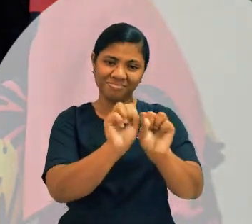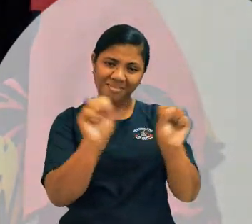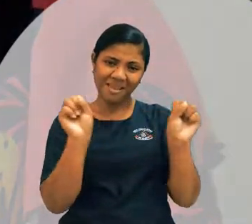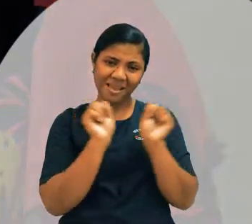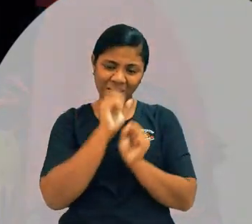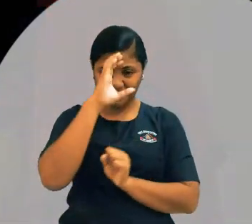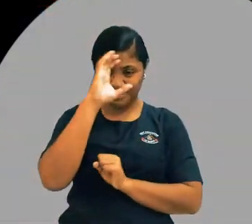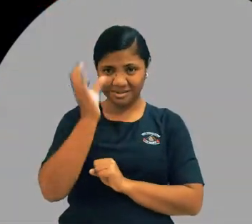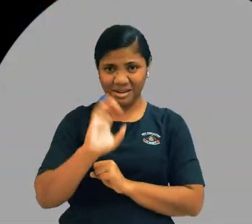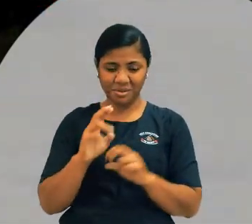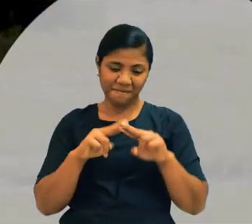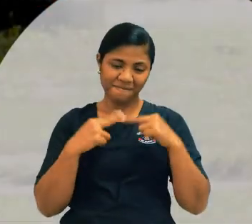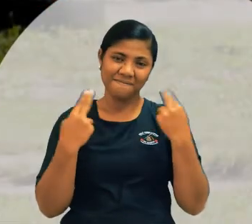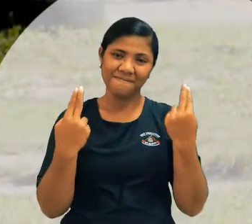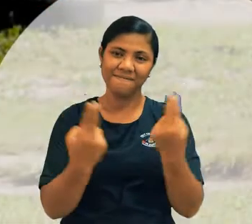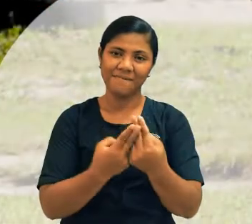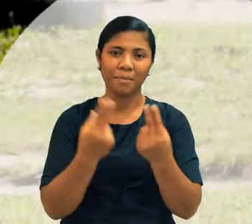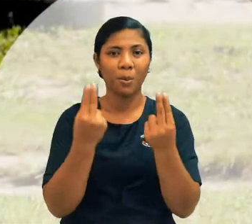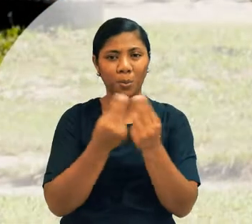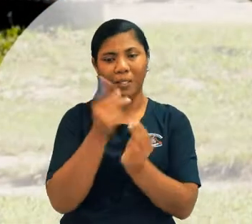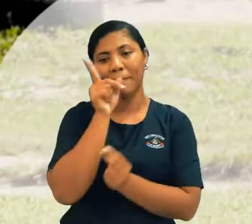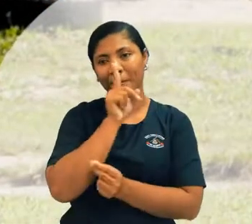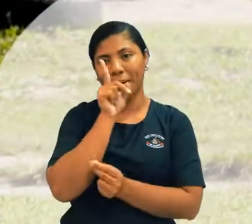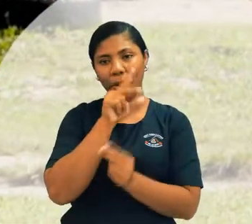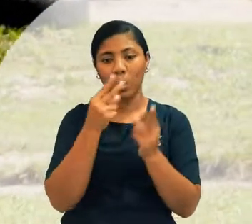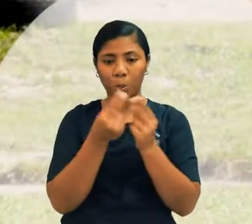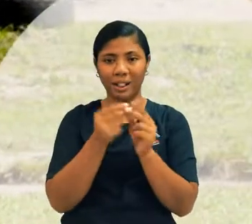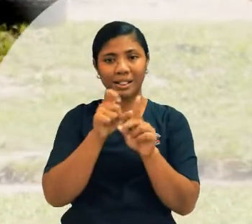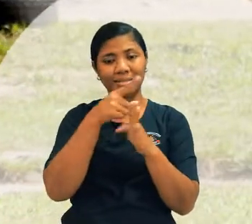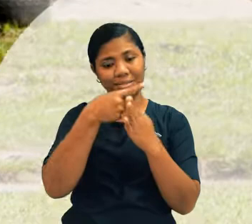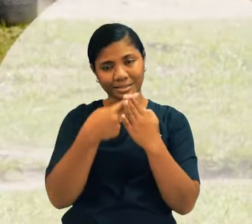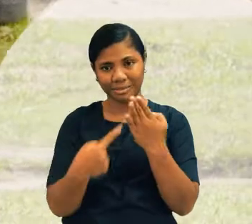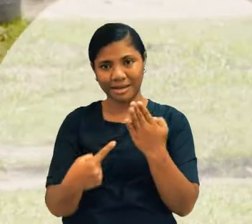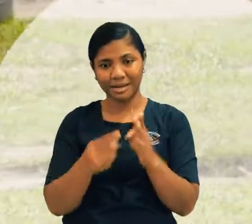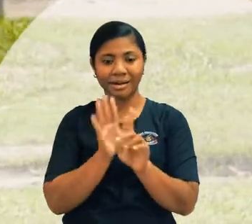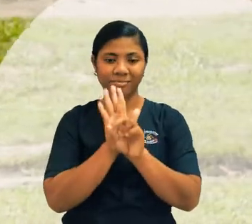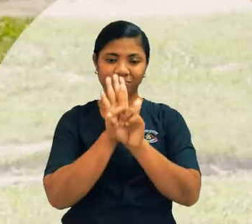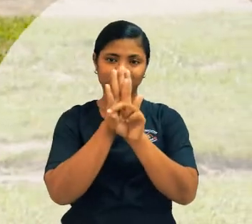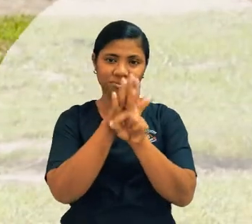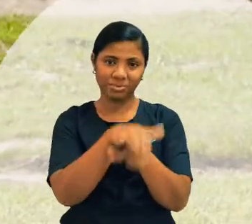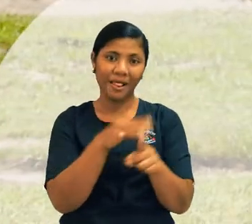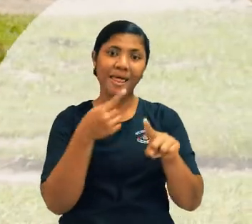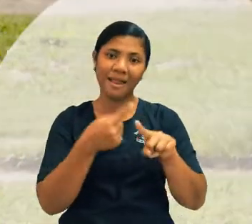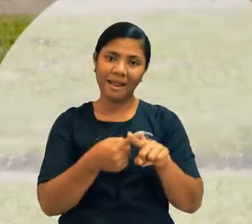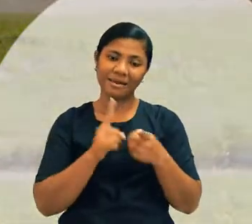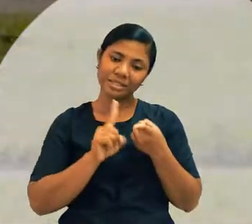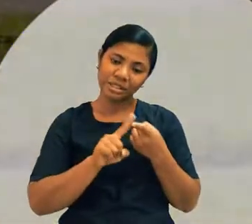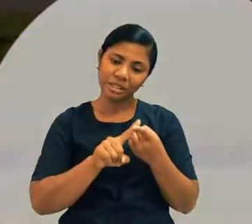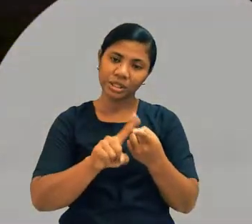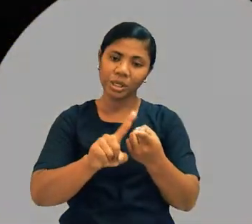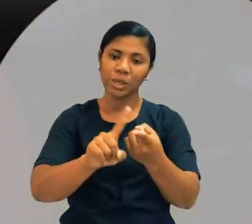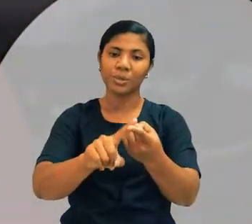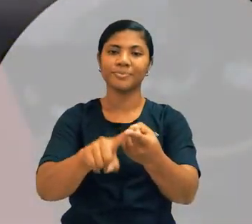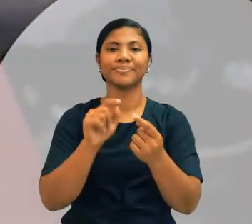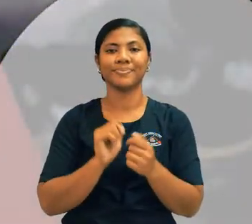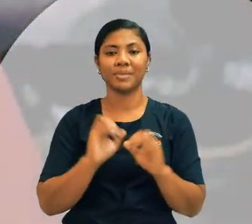lifted. Special rates that have been advertised in an attempt to encourage local tourists and patronage has met with limited